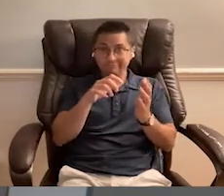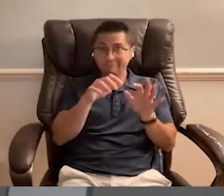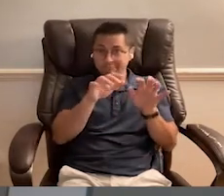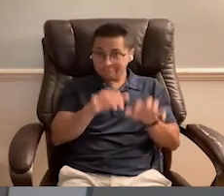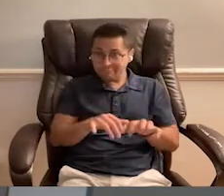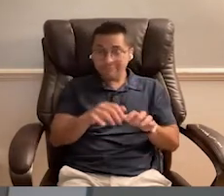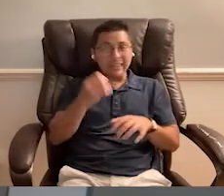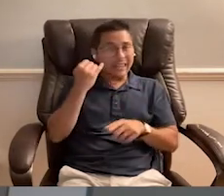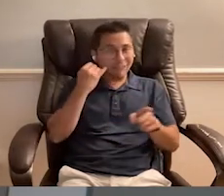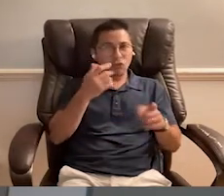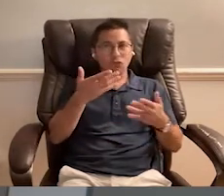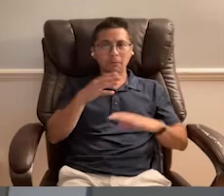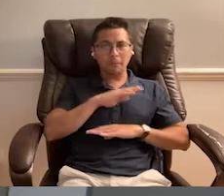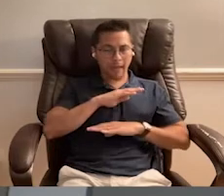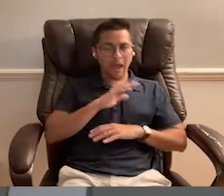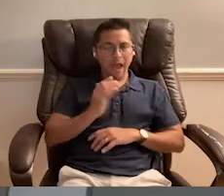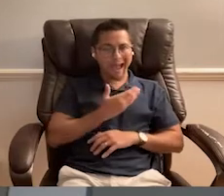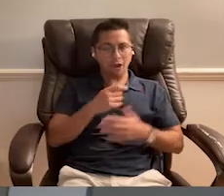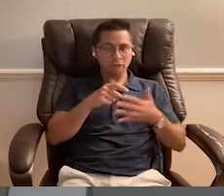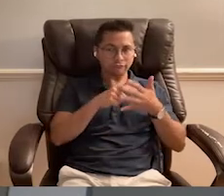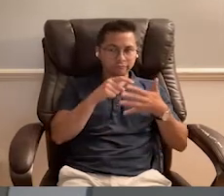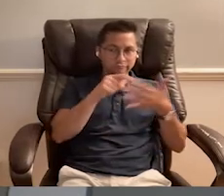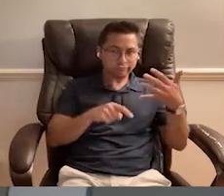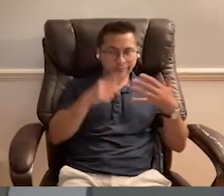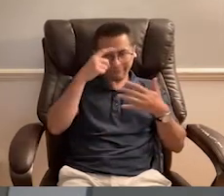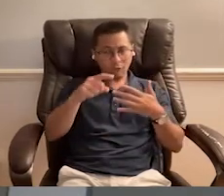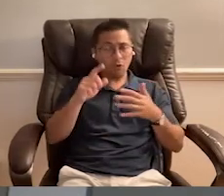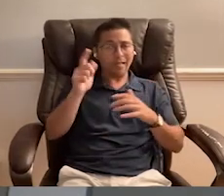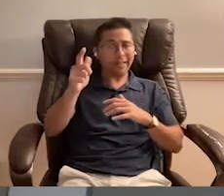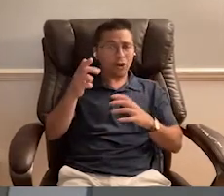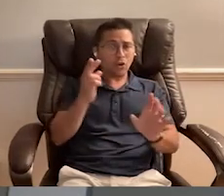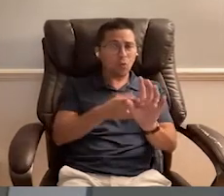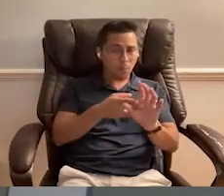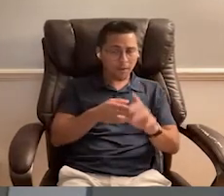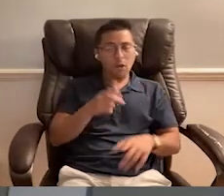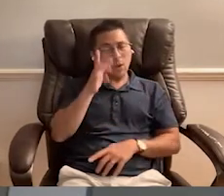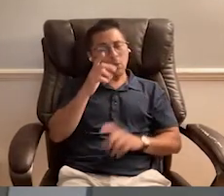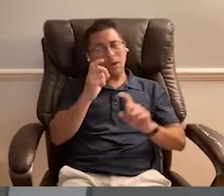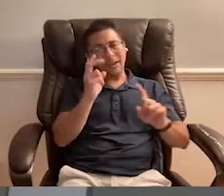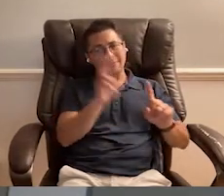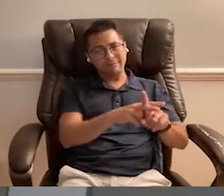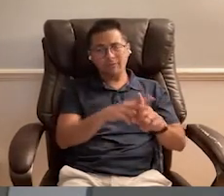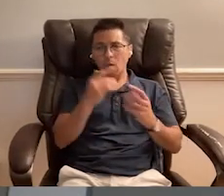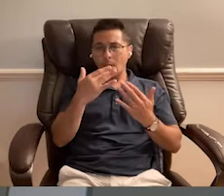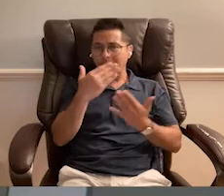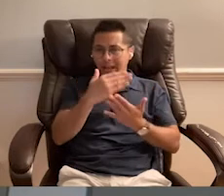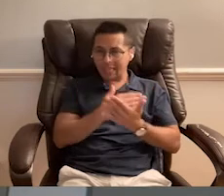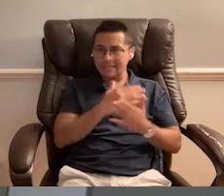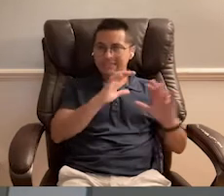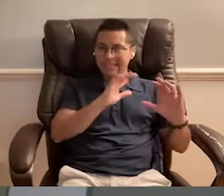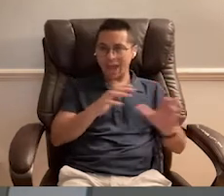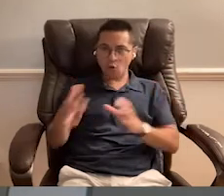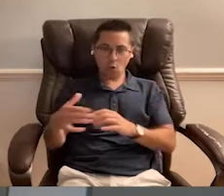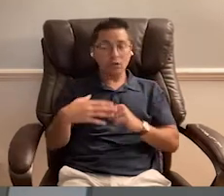notify in writing if you have met the level of care criteria for waiver enrollment, you will be